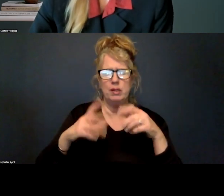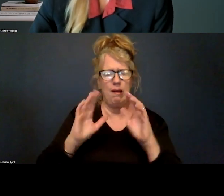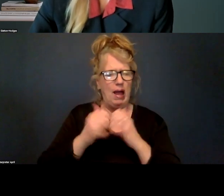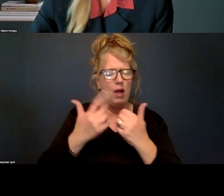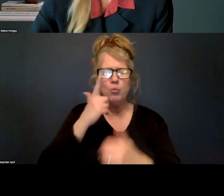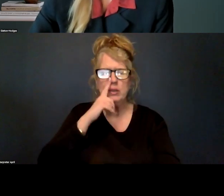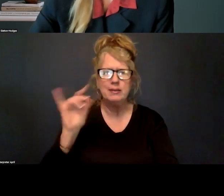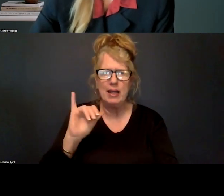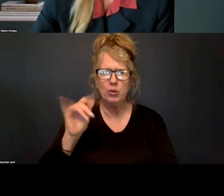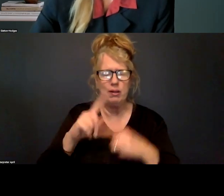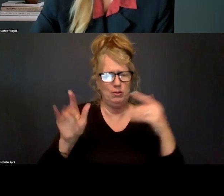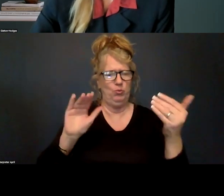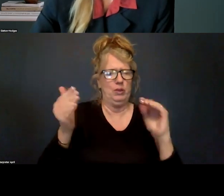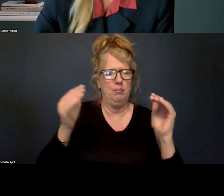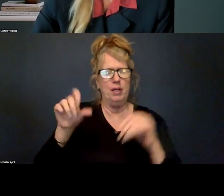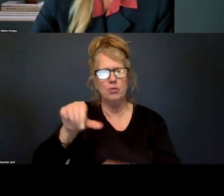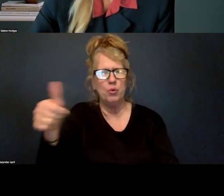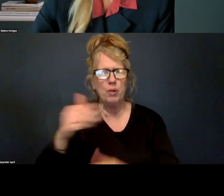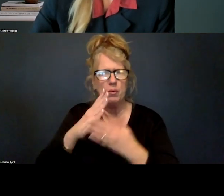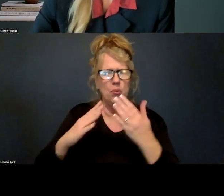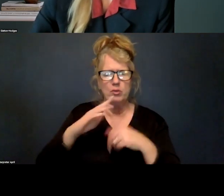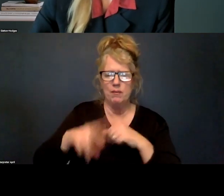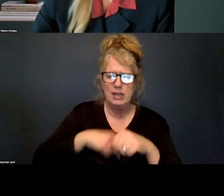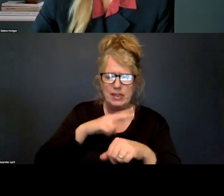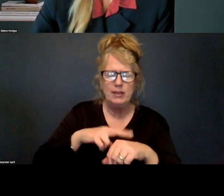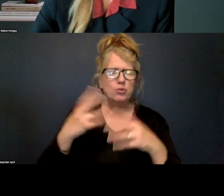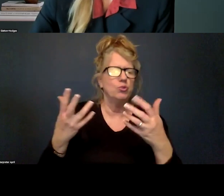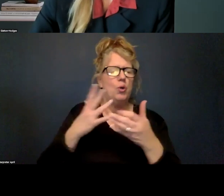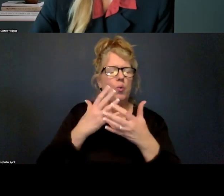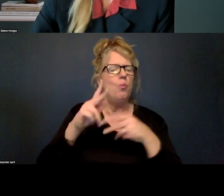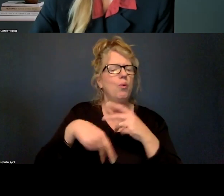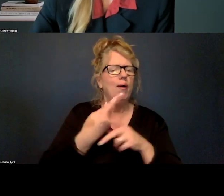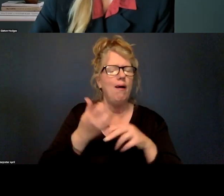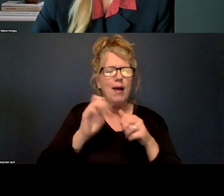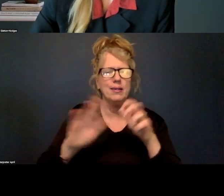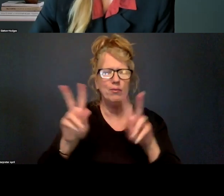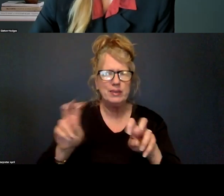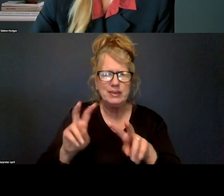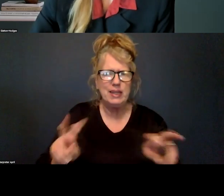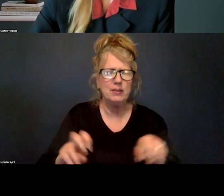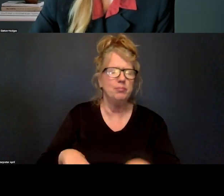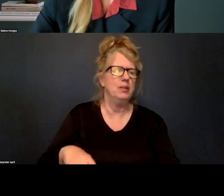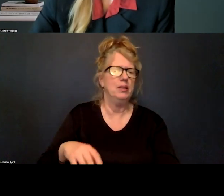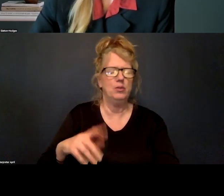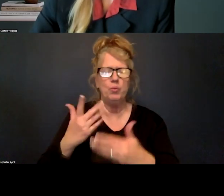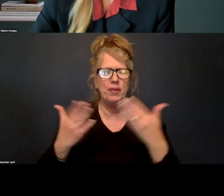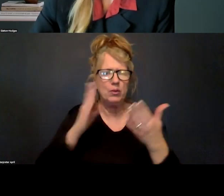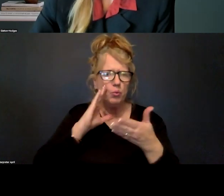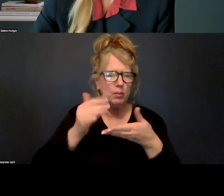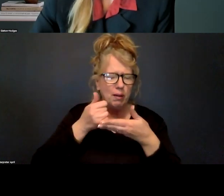look compared to the rest of the nation, what kind of assessments they're using, what kind of clinical tools would be